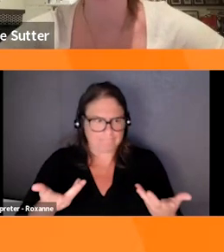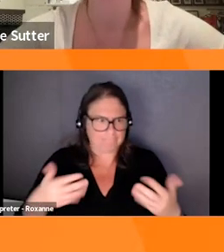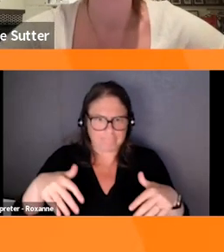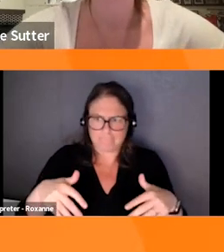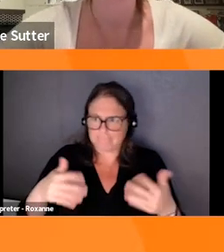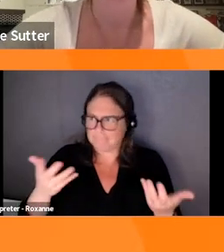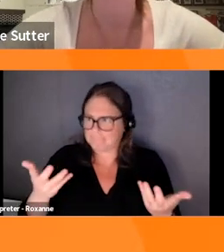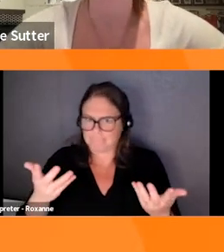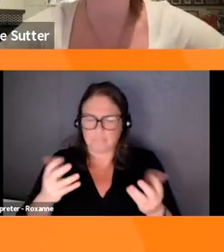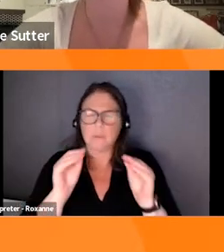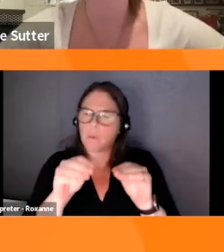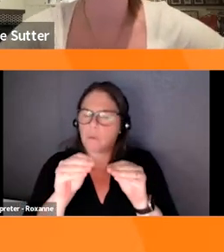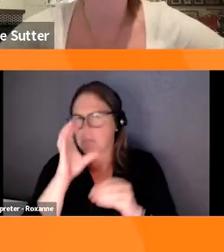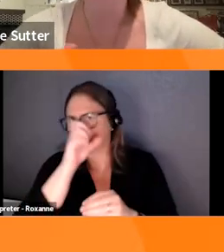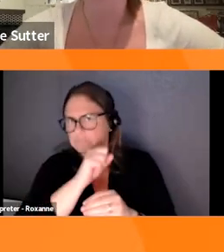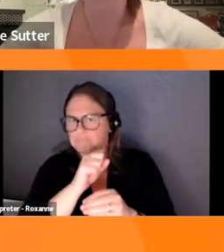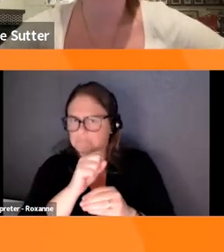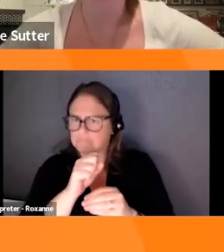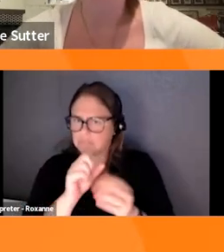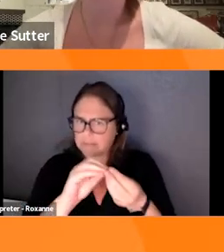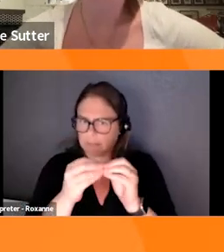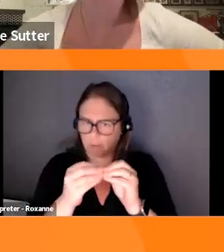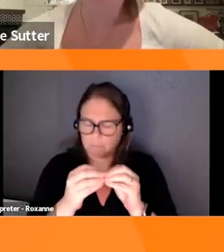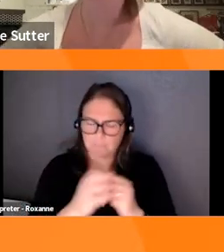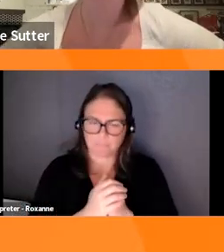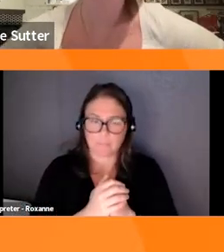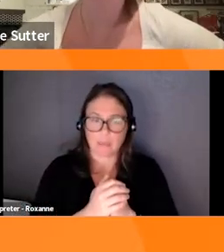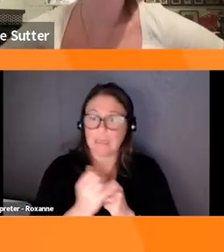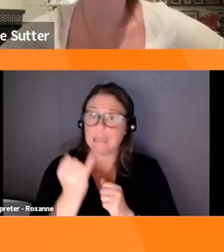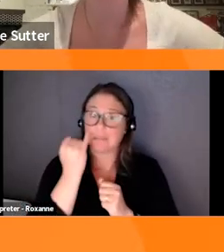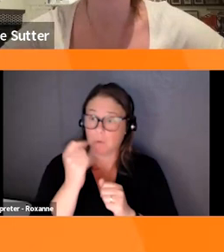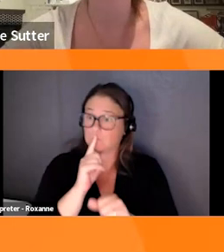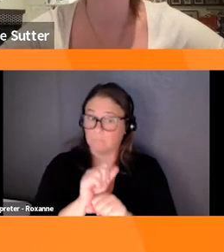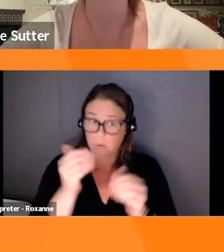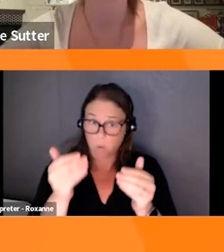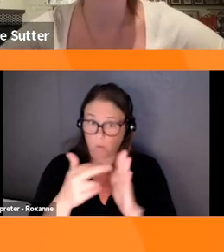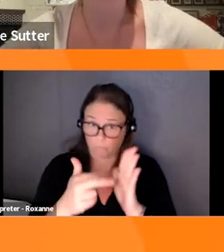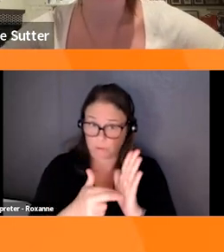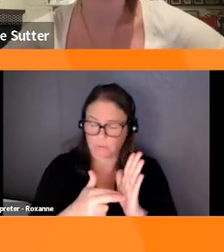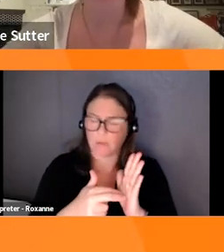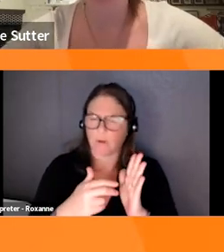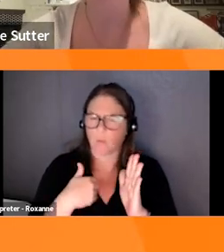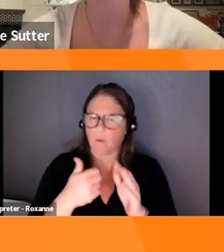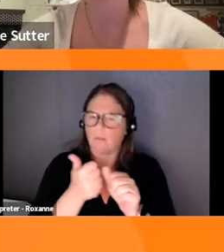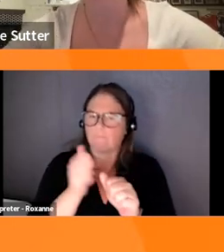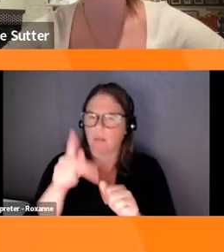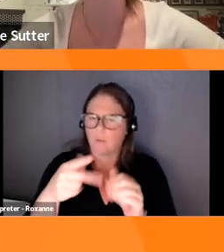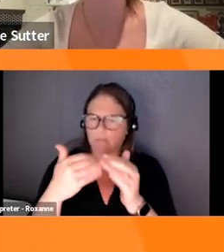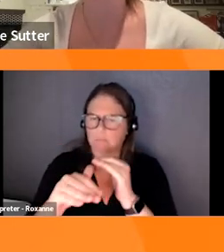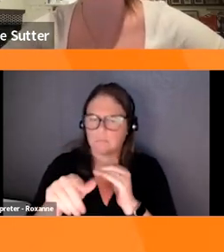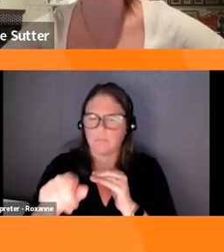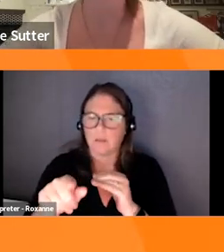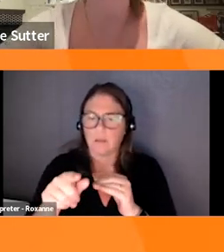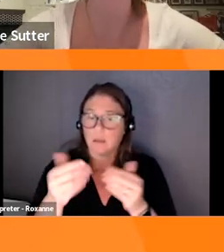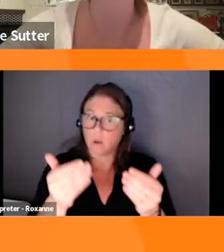approximation. And as well, we will send out, if you do register, a little guideline of things that it's nice to have on hand when